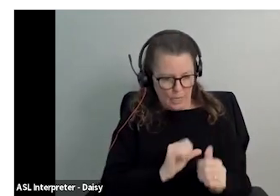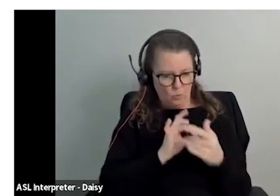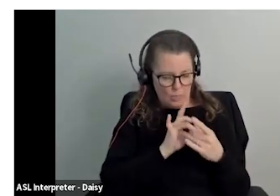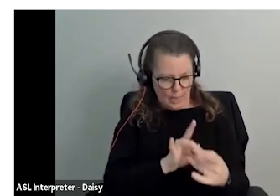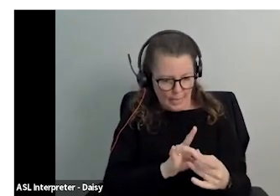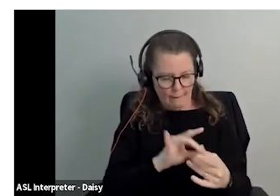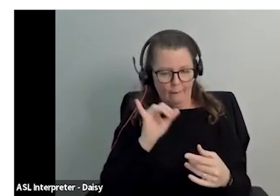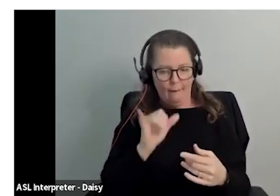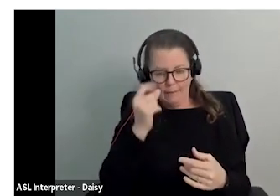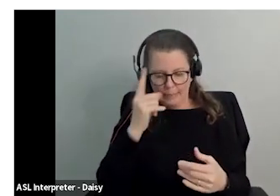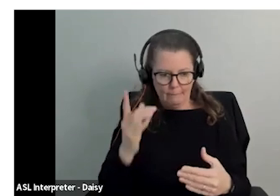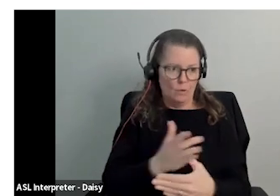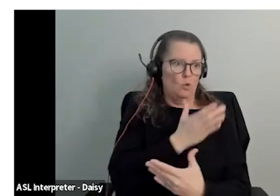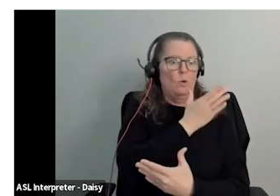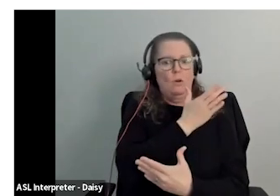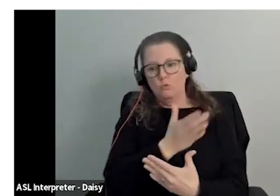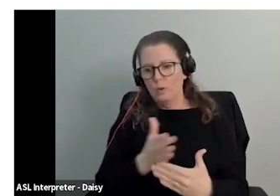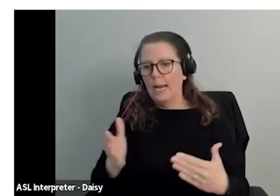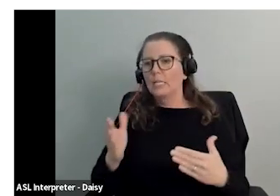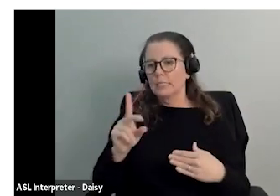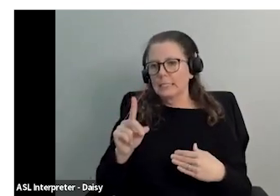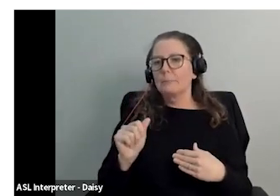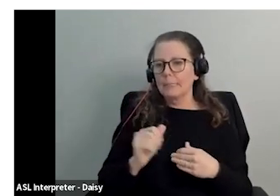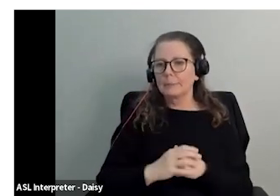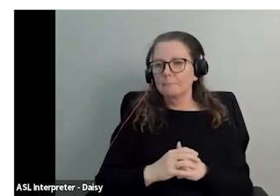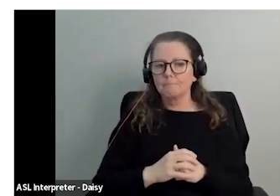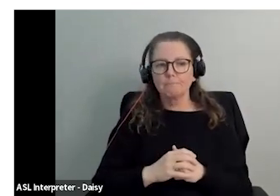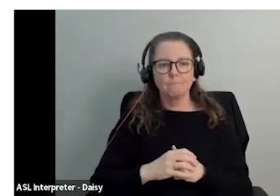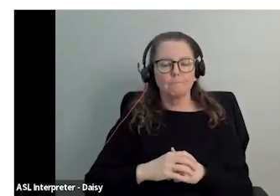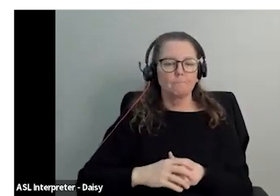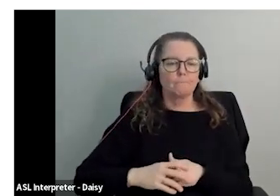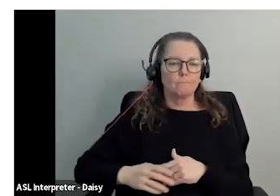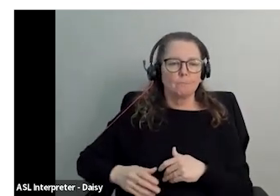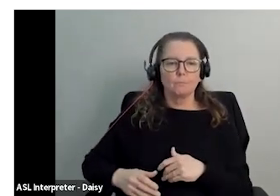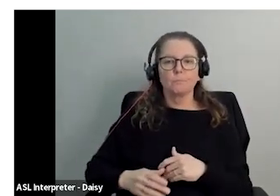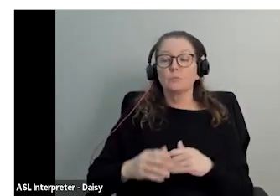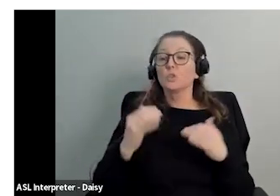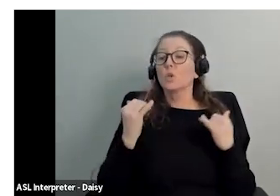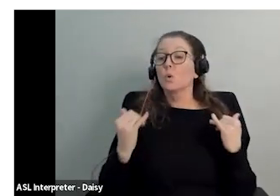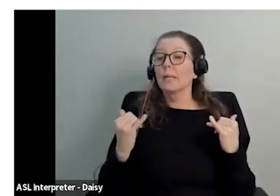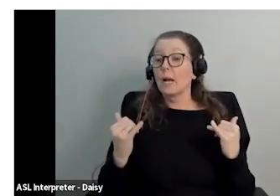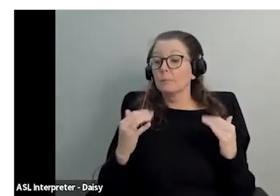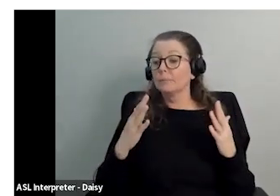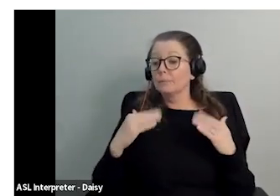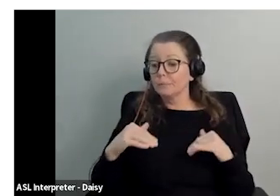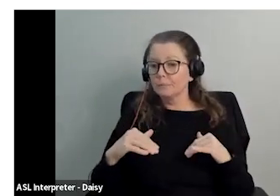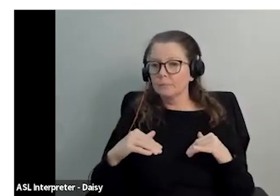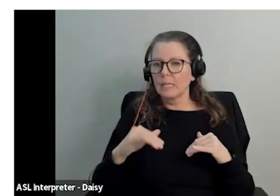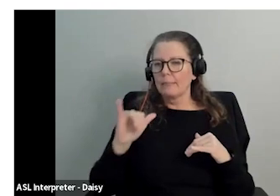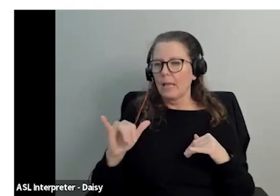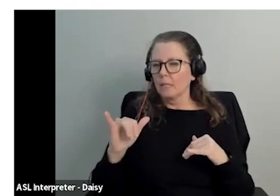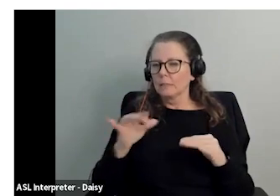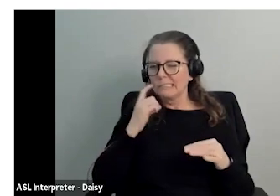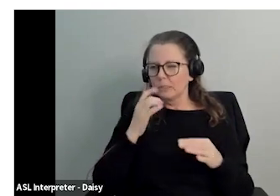the full range of disabilities. Make it relatable to your stakeholders. Okay, so that's kind of the